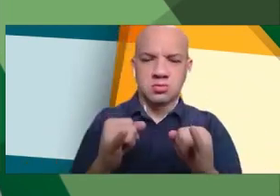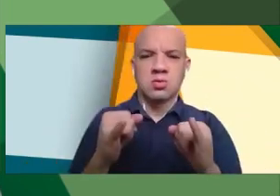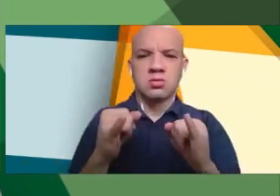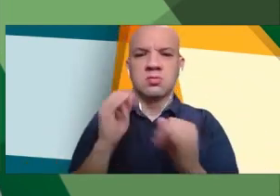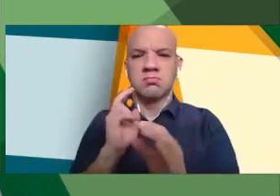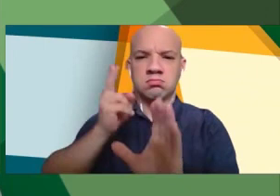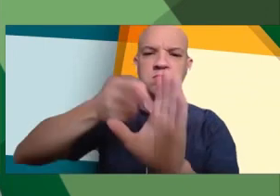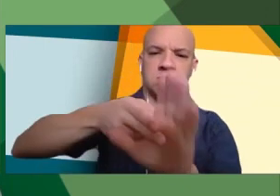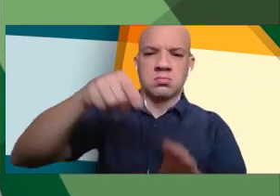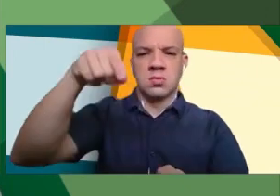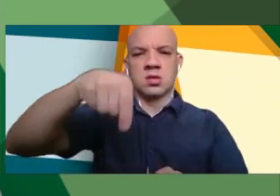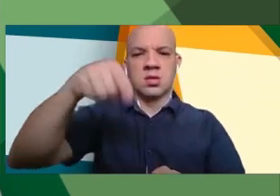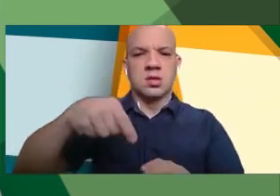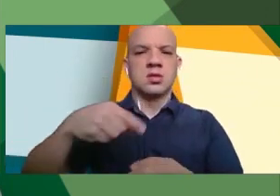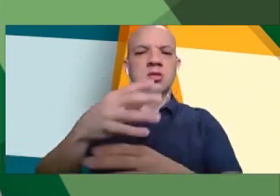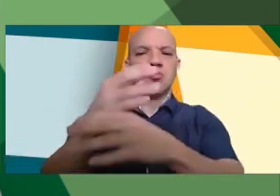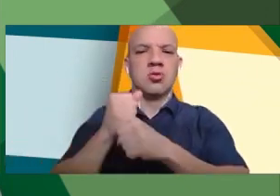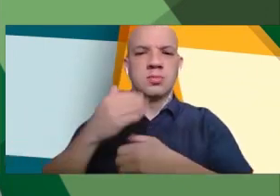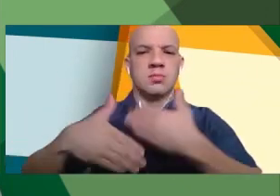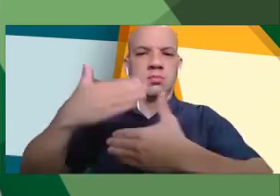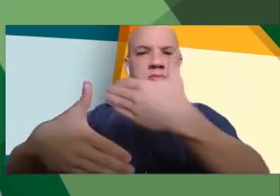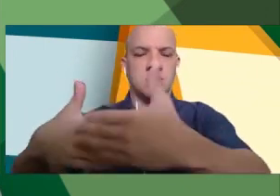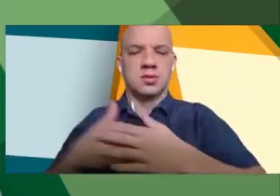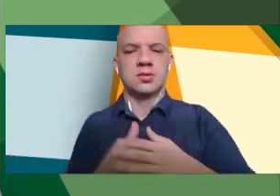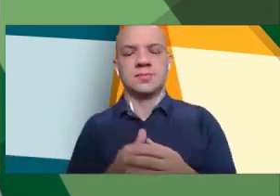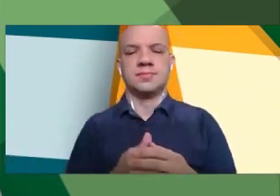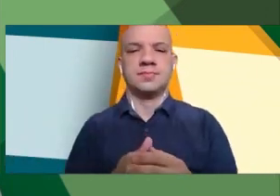participating in this procurement process.